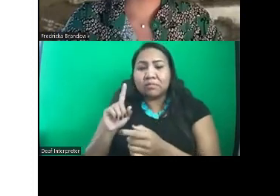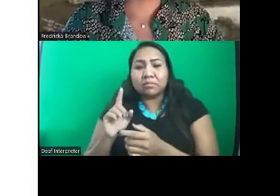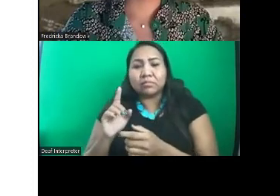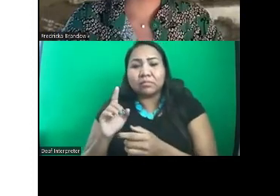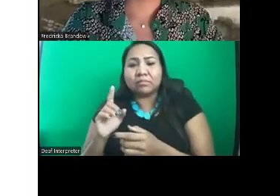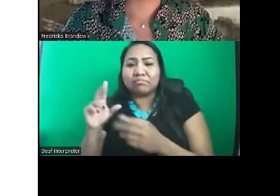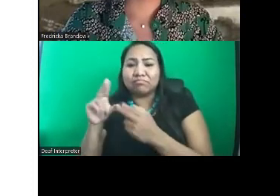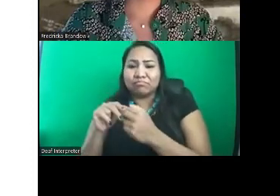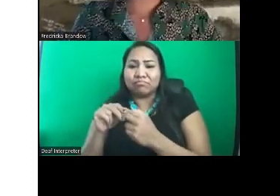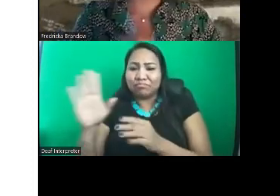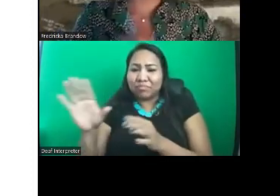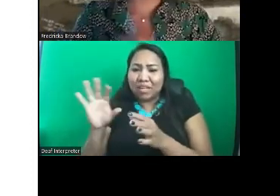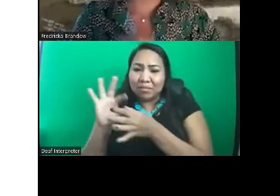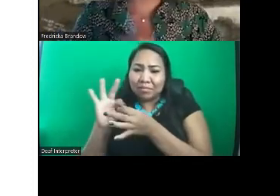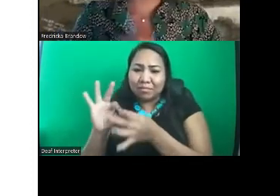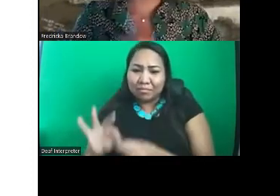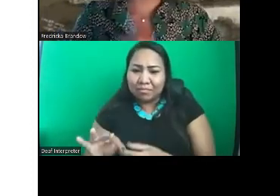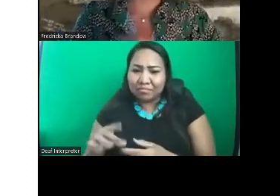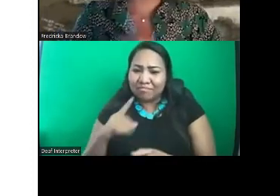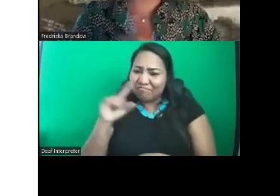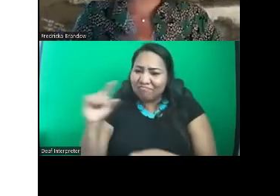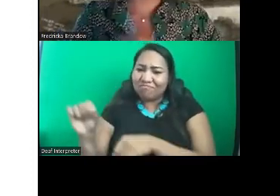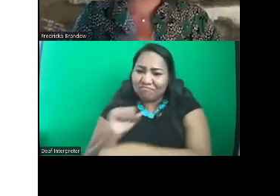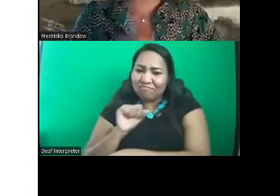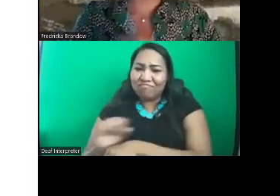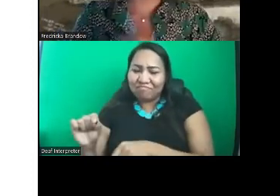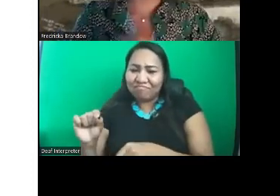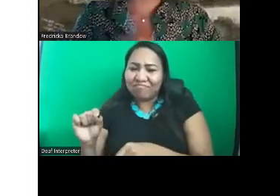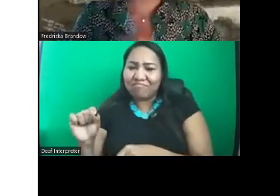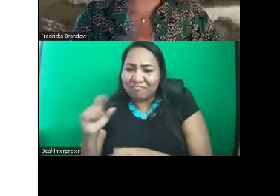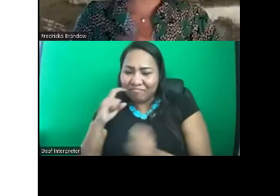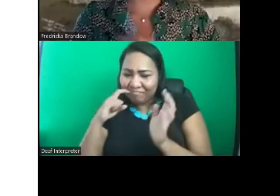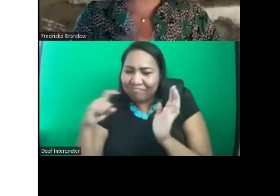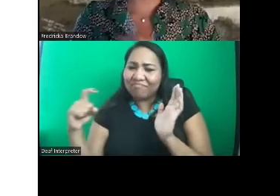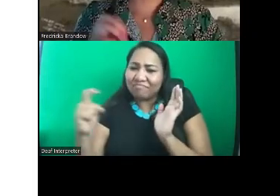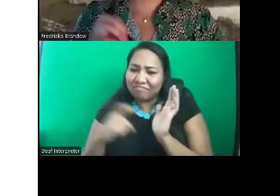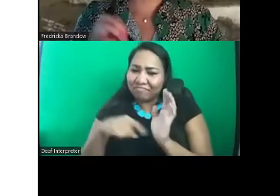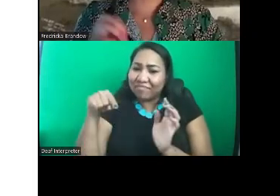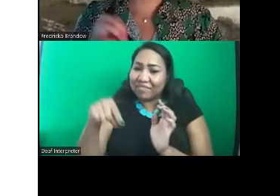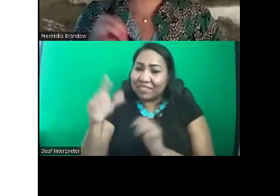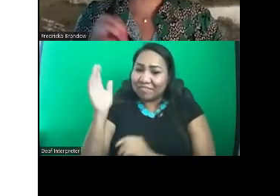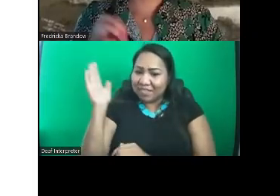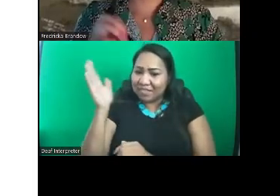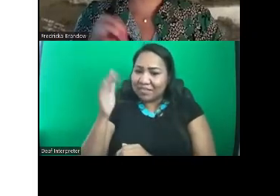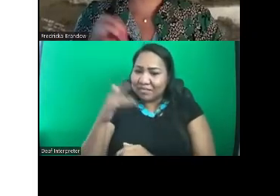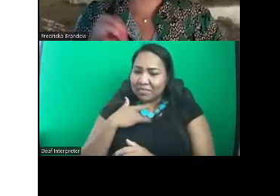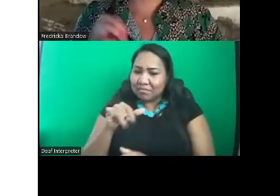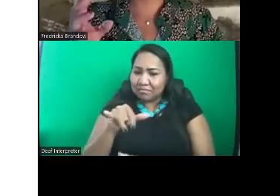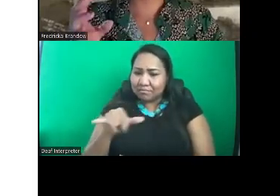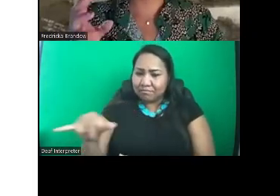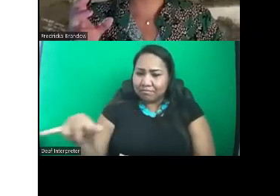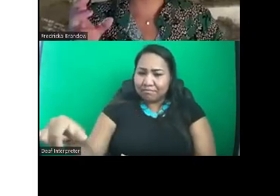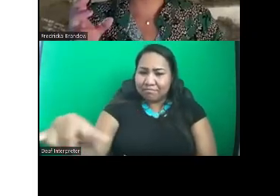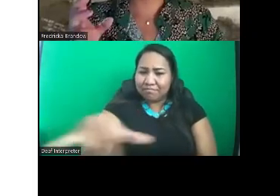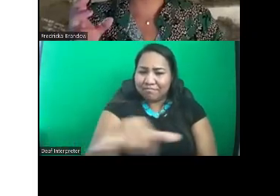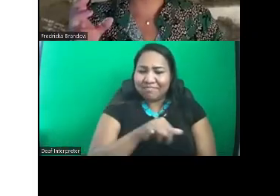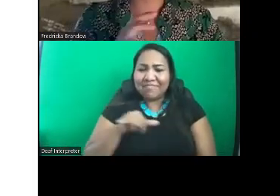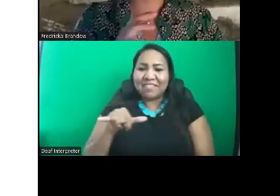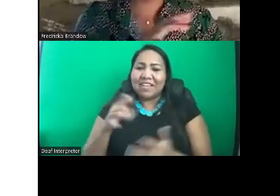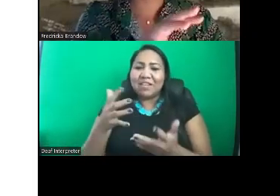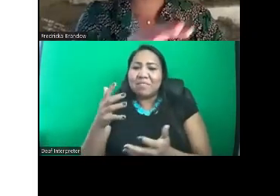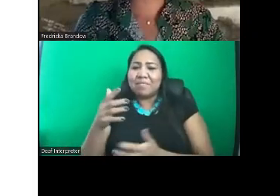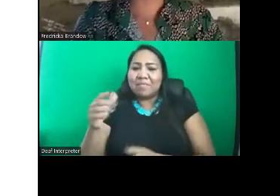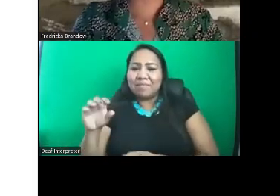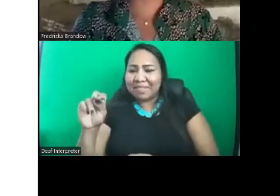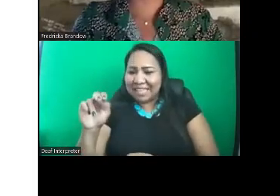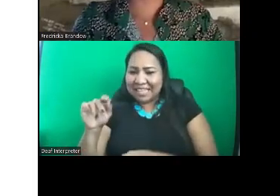definitely a common thread throughout this presentation, and that's Native values. We are dealing with